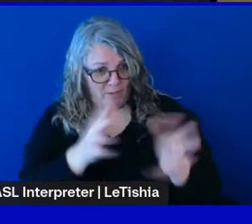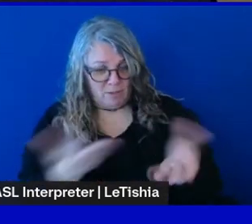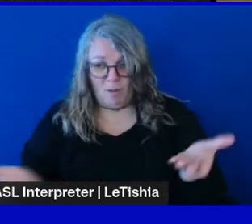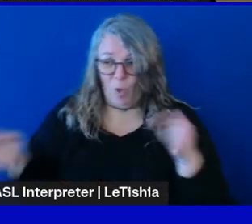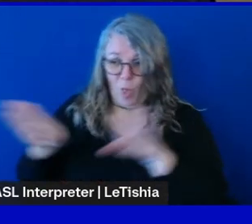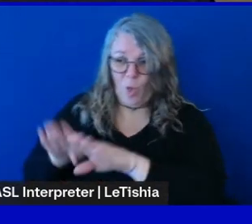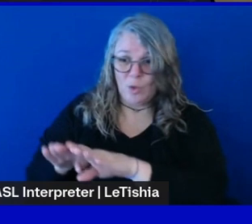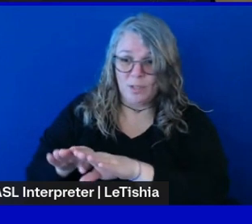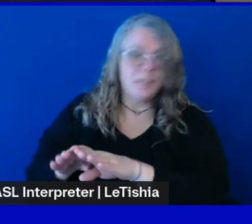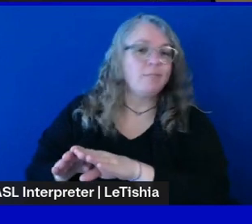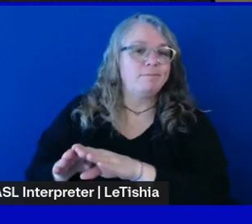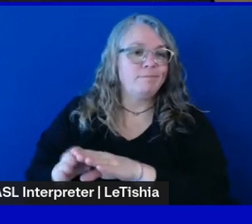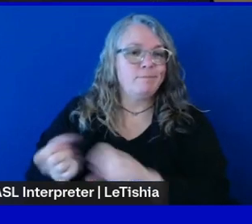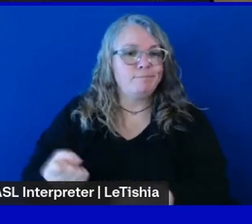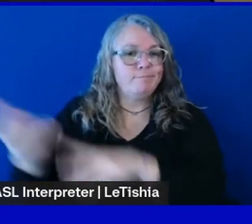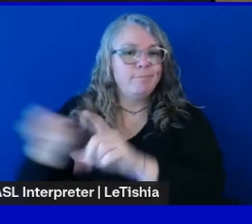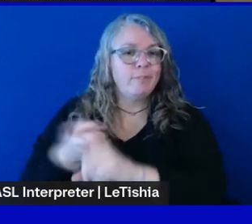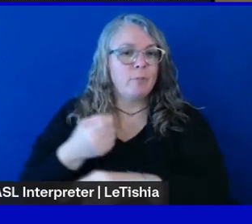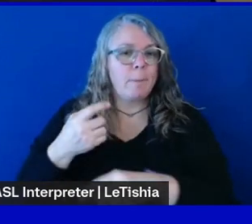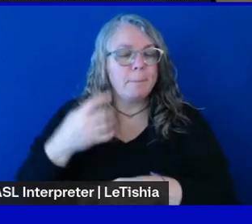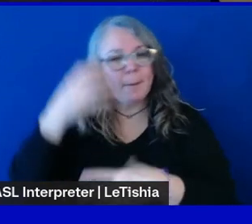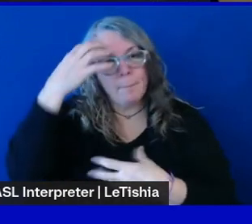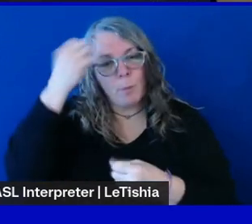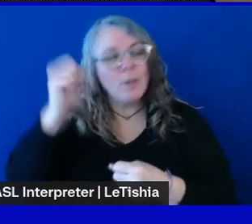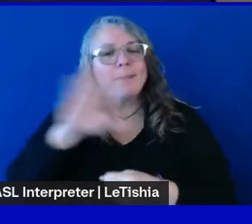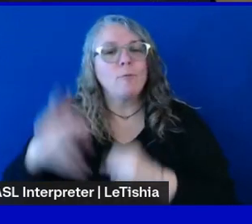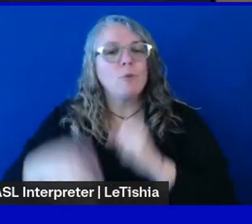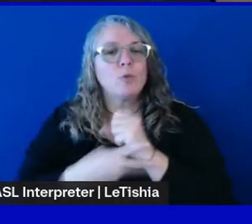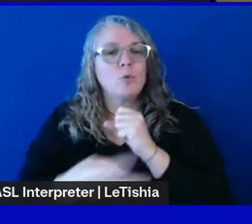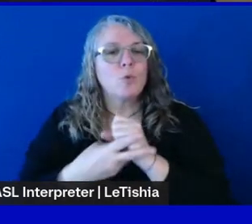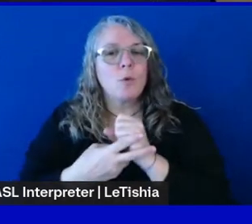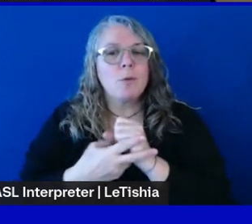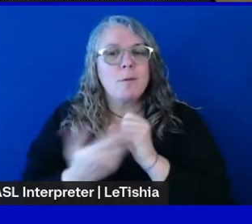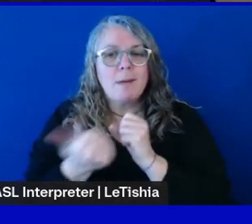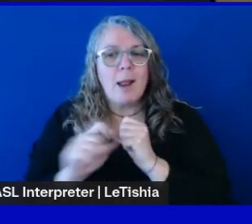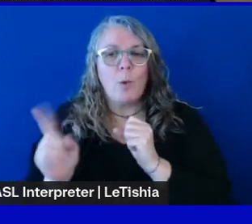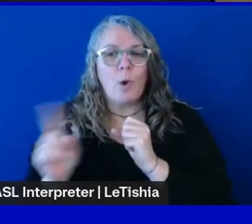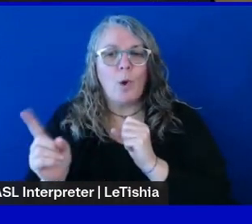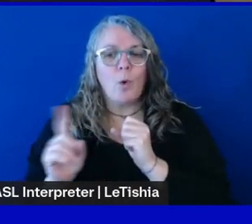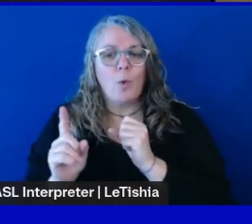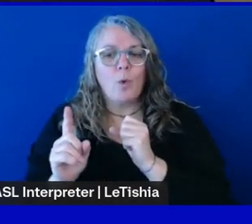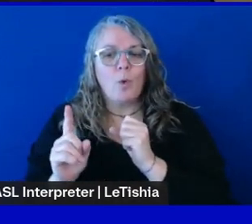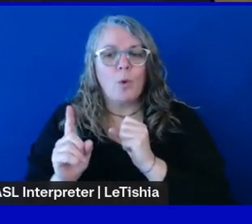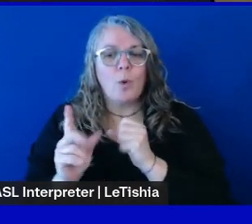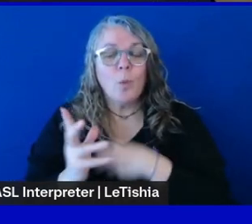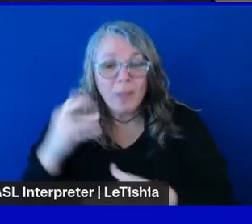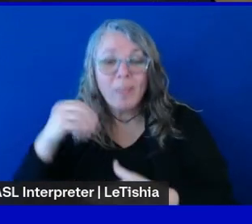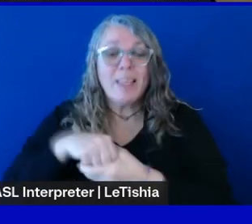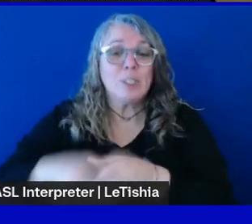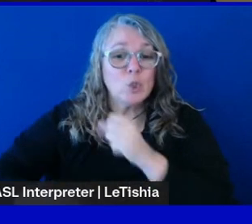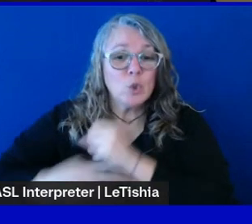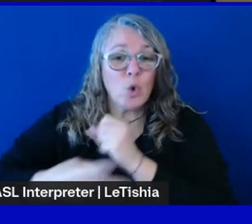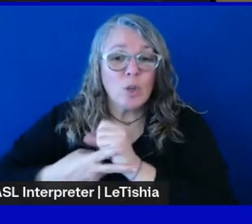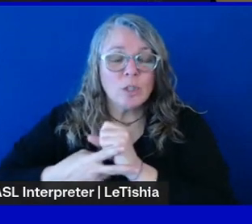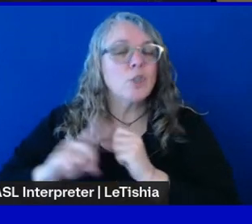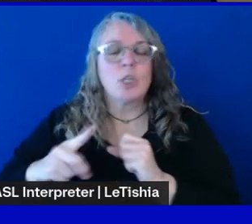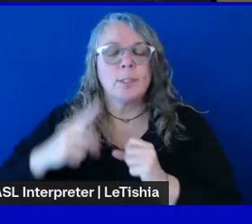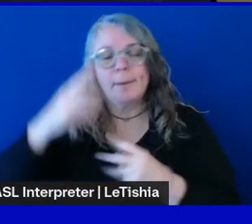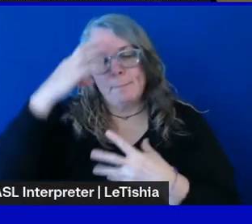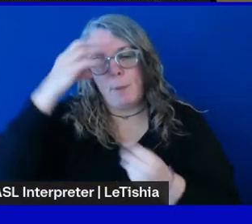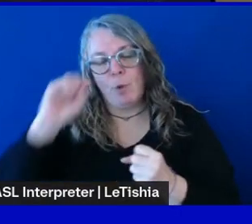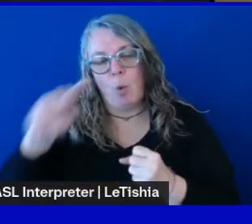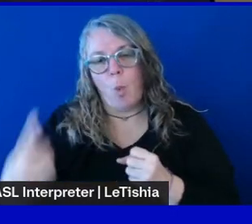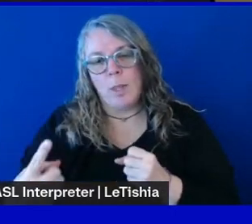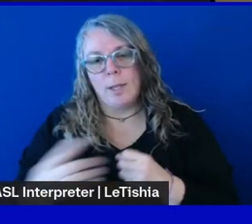it's literally just flushing it from the memory. So it's never stored anywhere in storage. It's just the memory only.